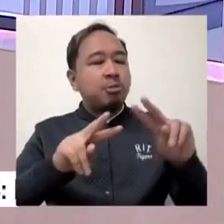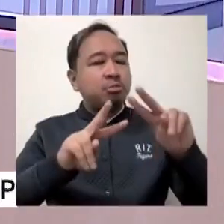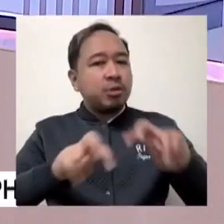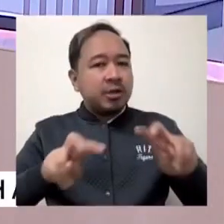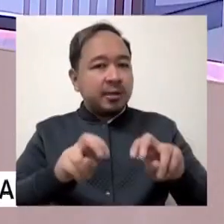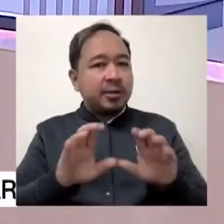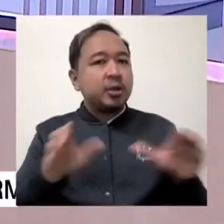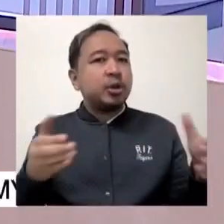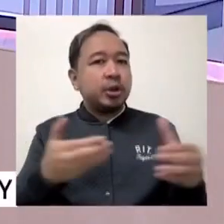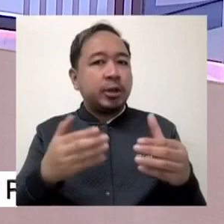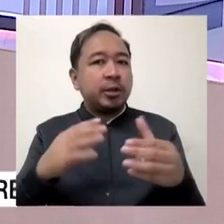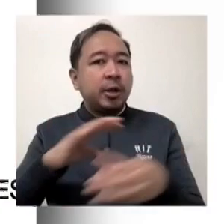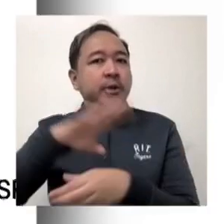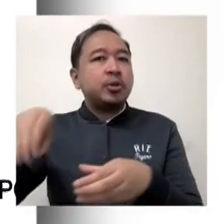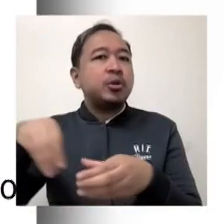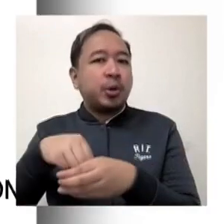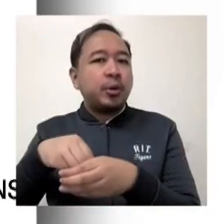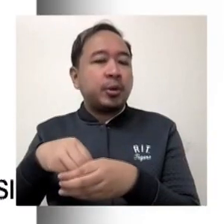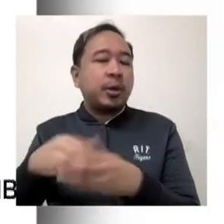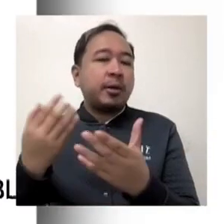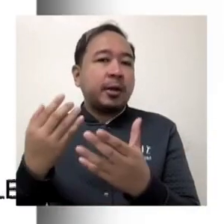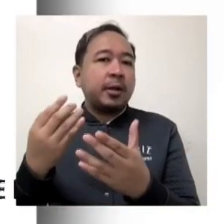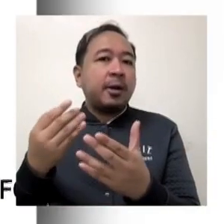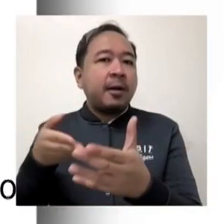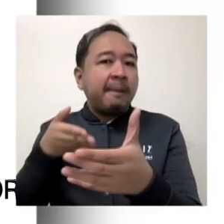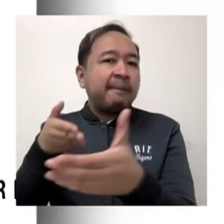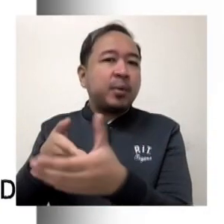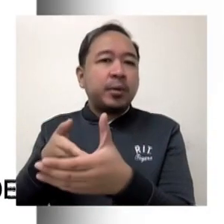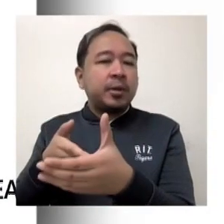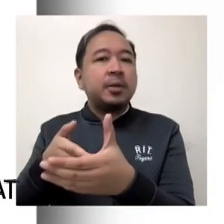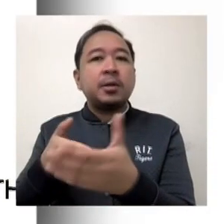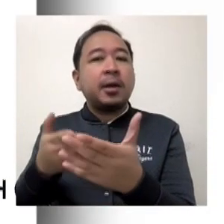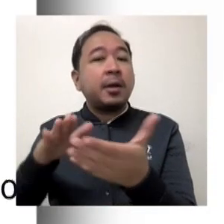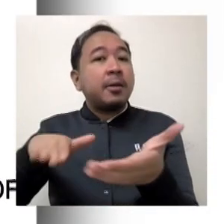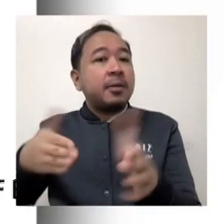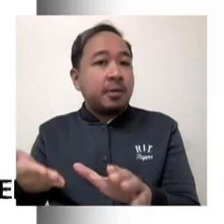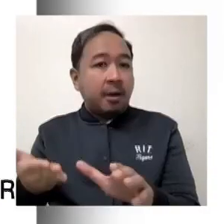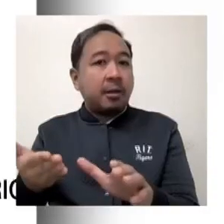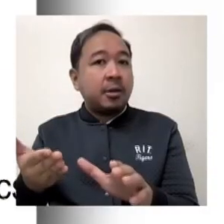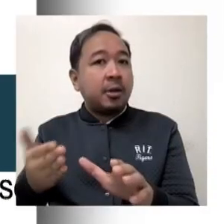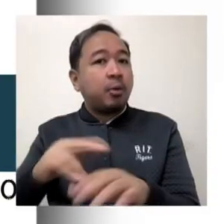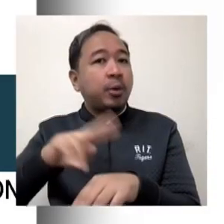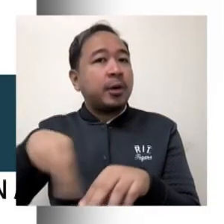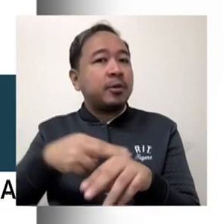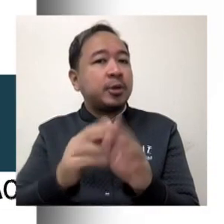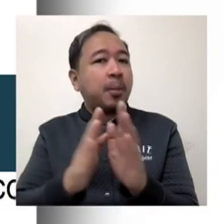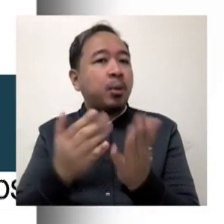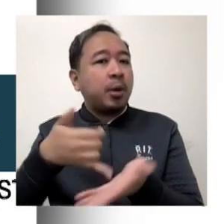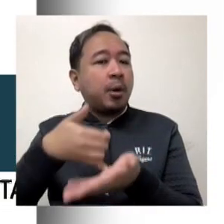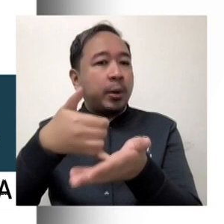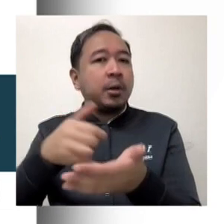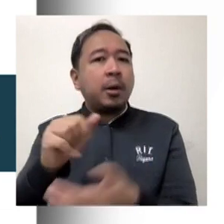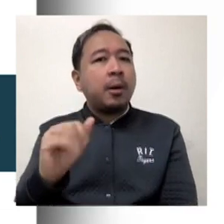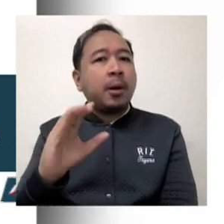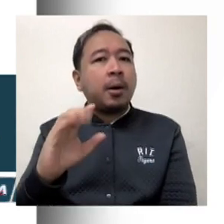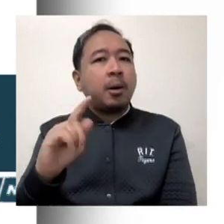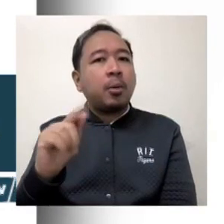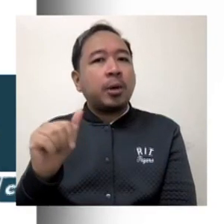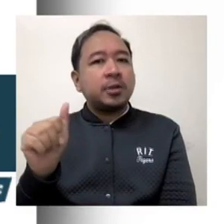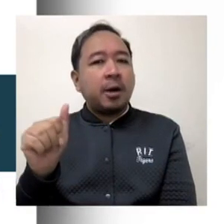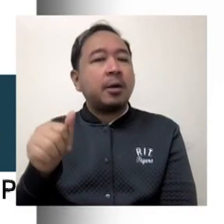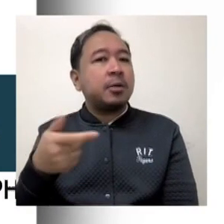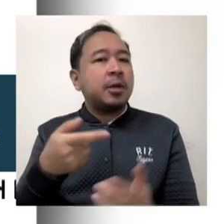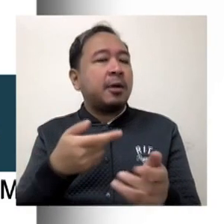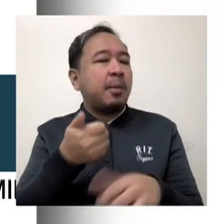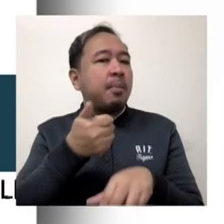rights groups in denouncing the death of National Bookstore awardee Erickson Acosta. They accuse the Philippine Army of murdering the